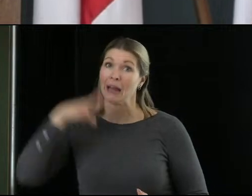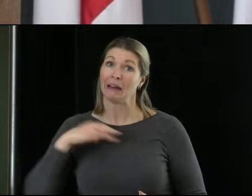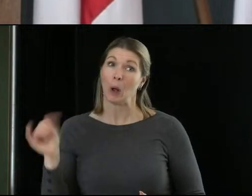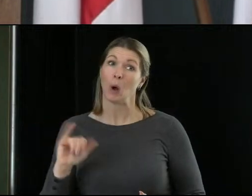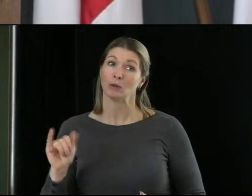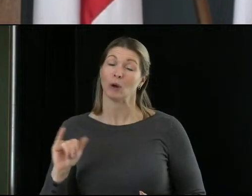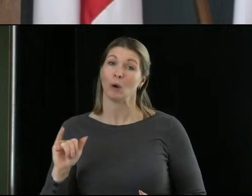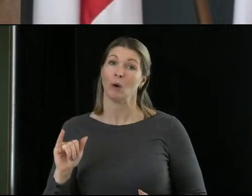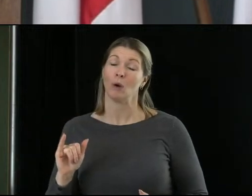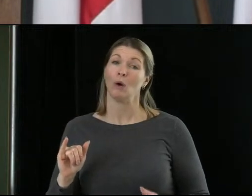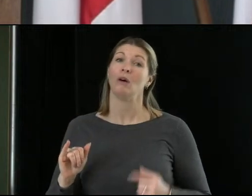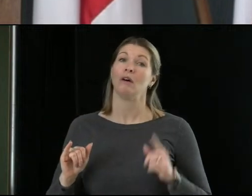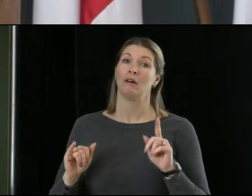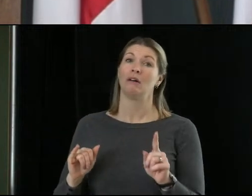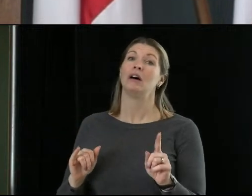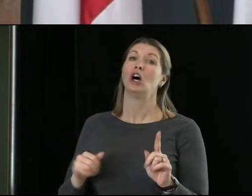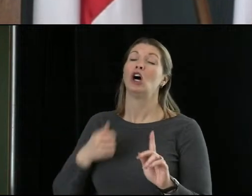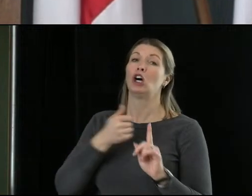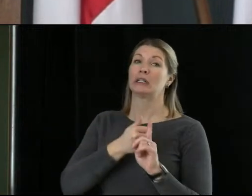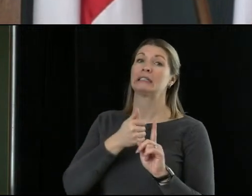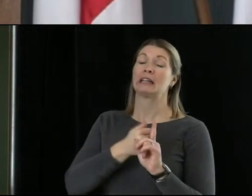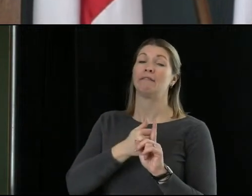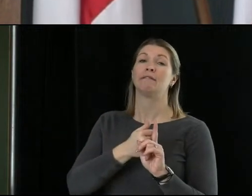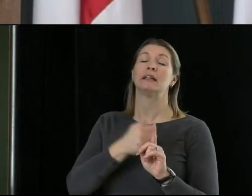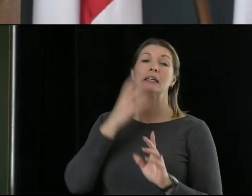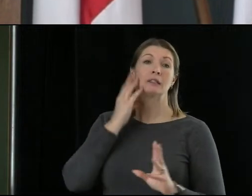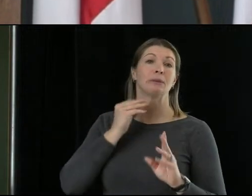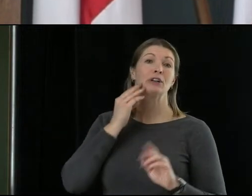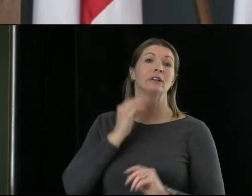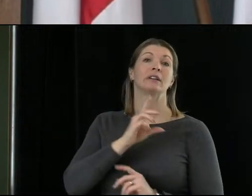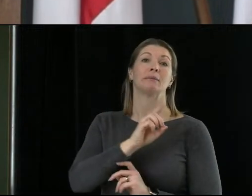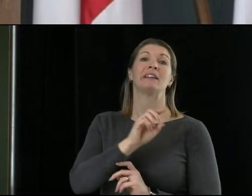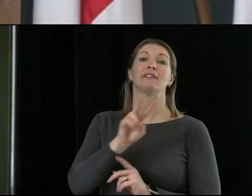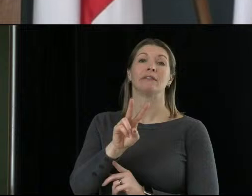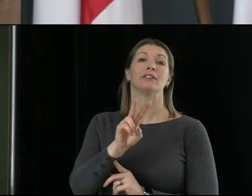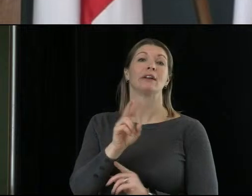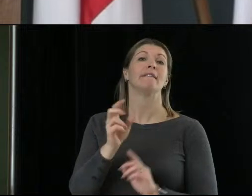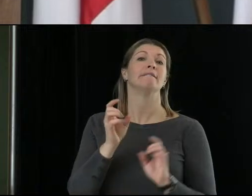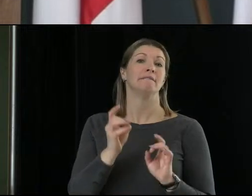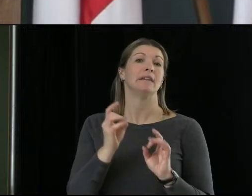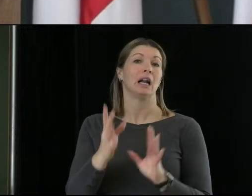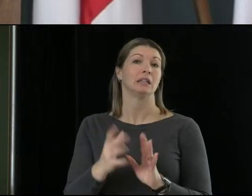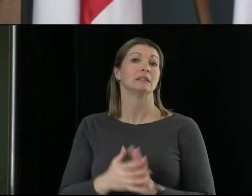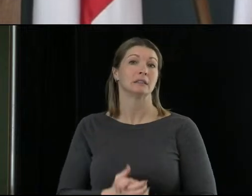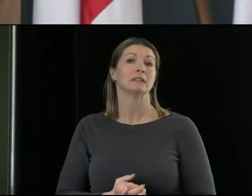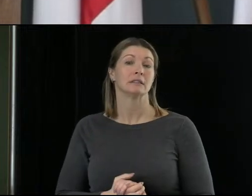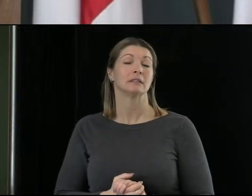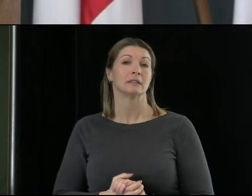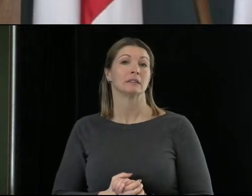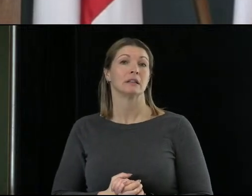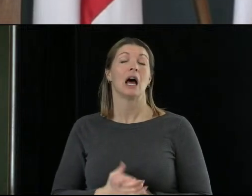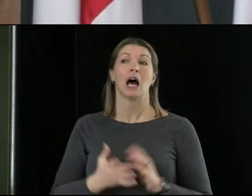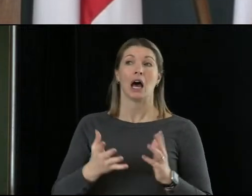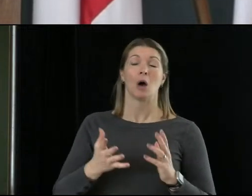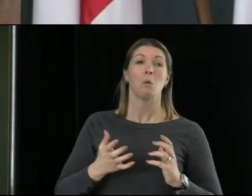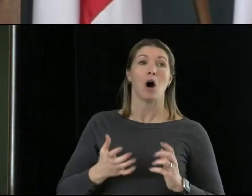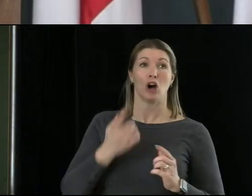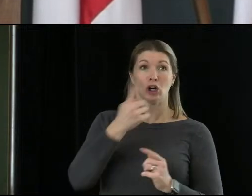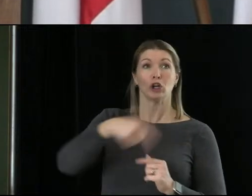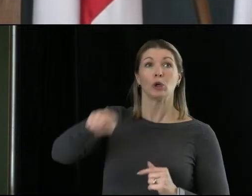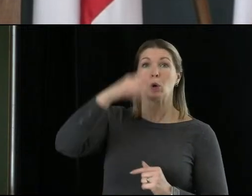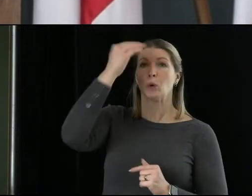was an indirect result of domestic relationship violence. I want parents to know what happened to